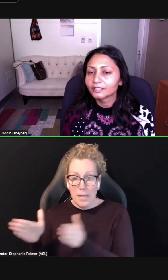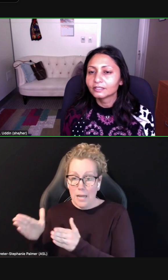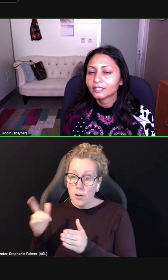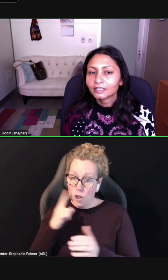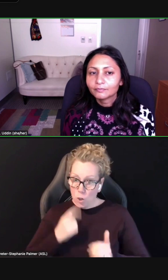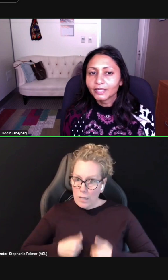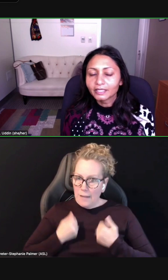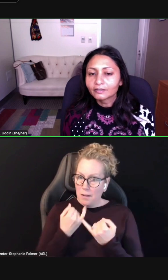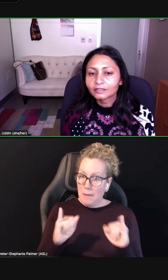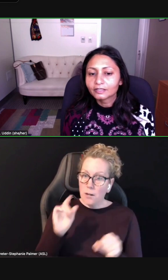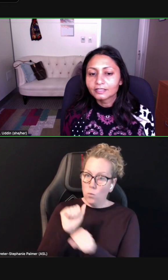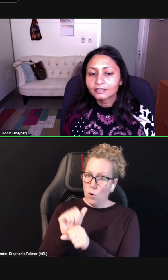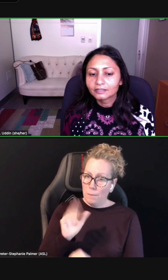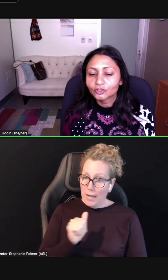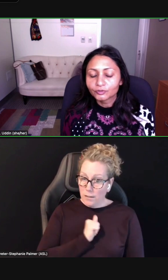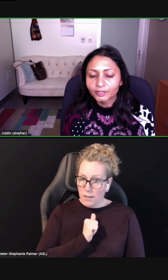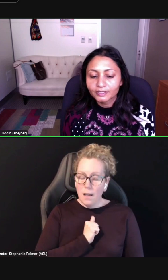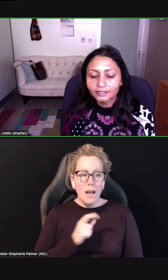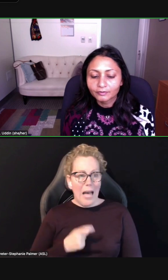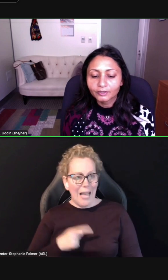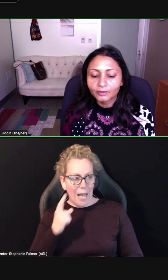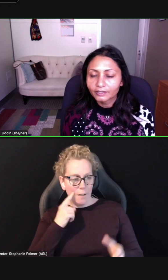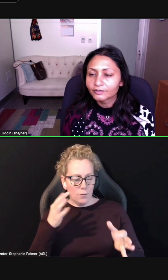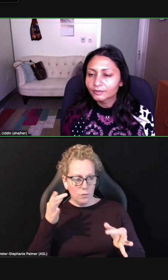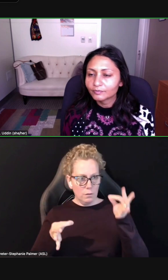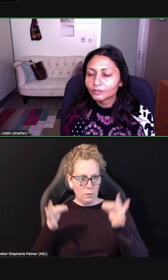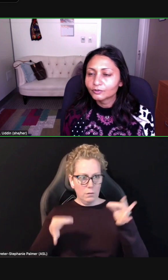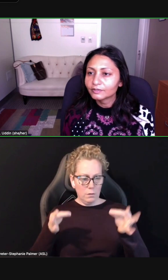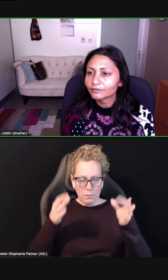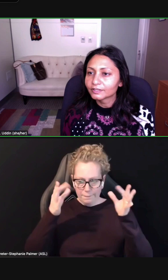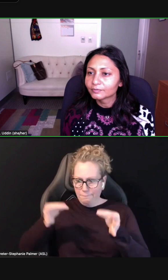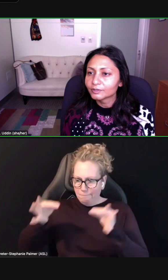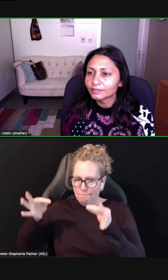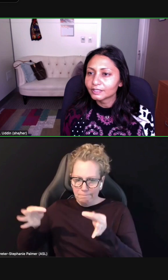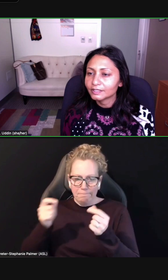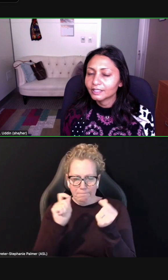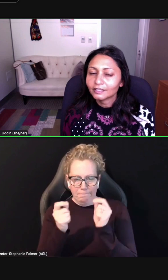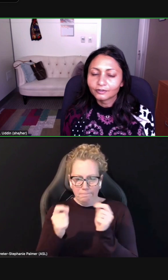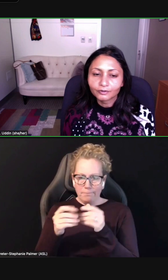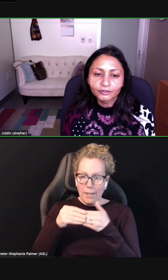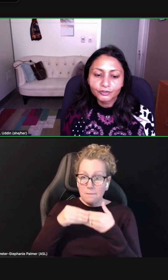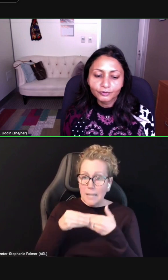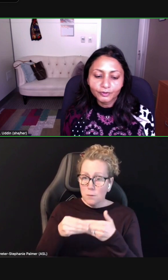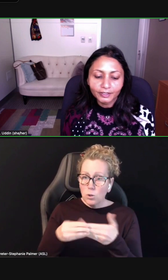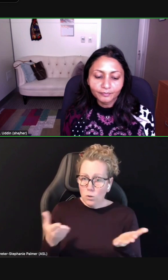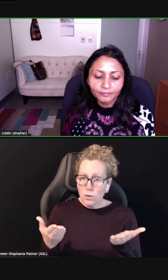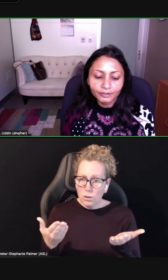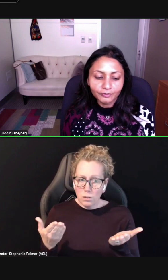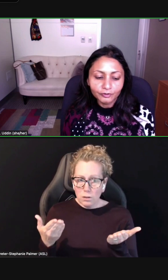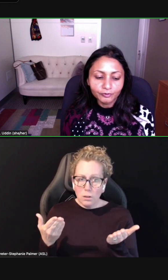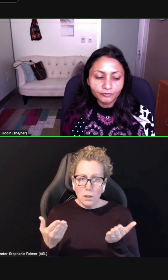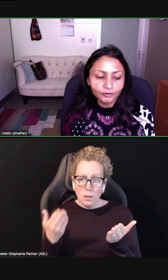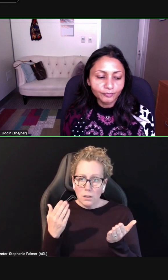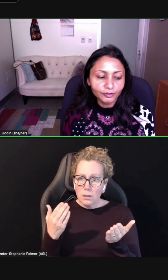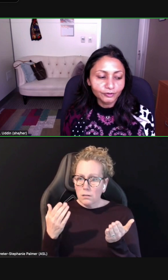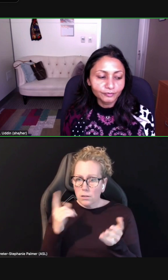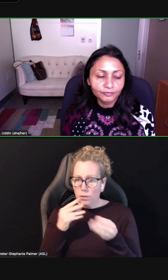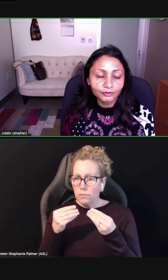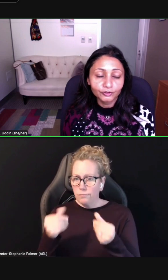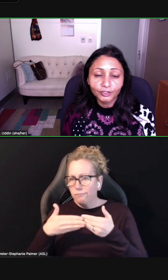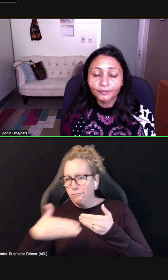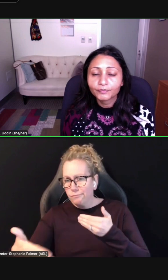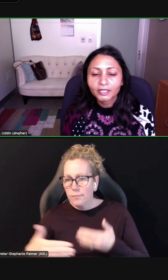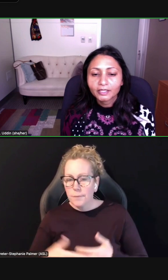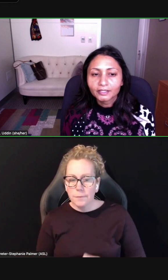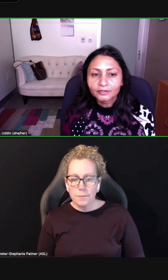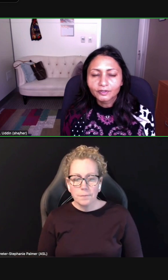constantly making these judgments that require some degree of flexibility in order to to perform